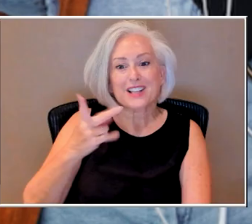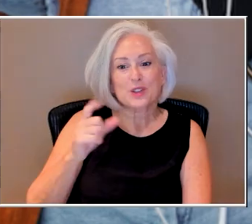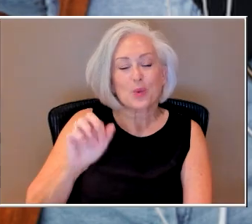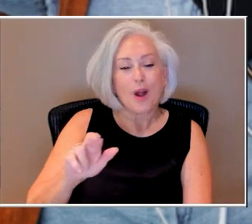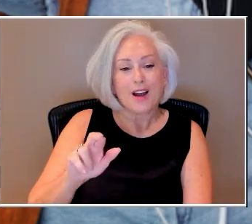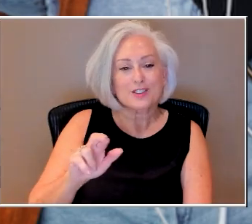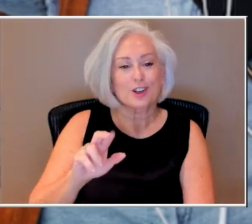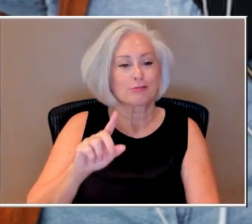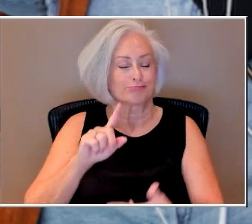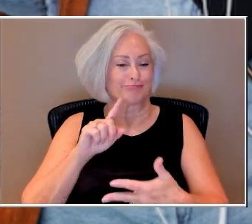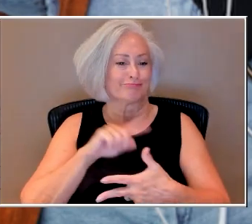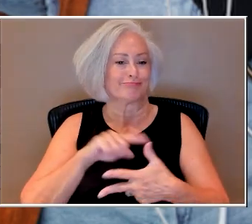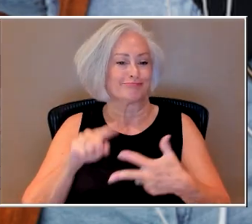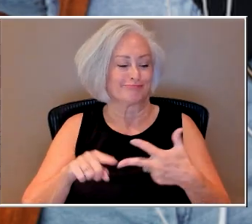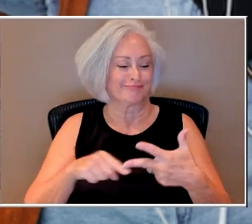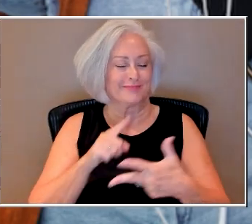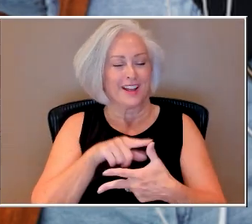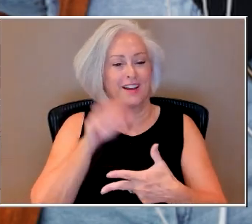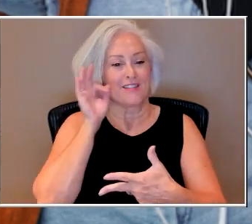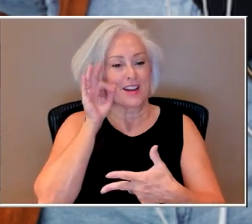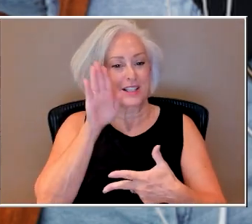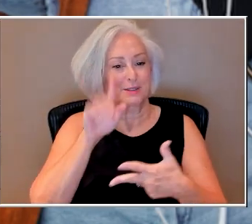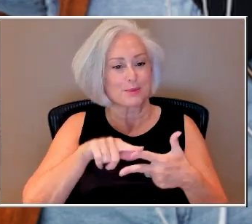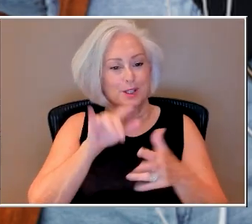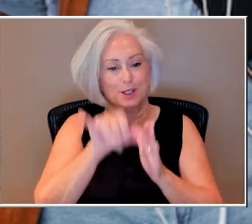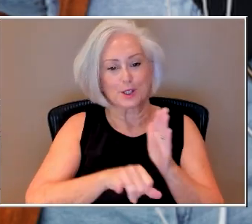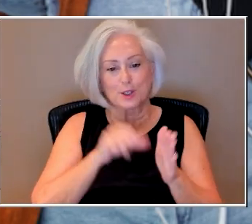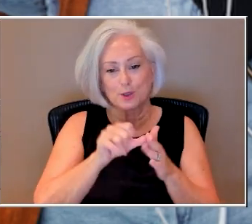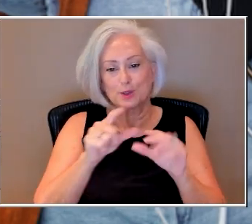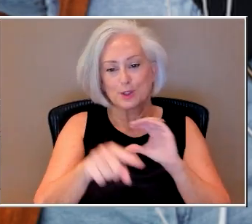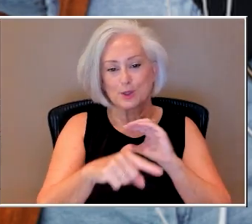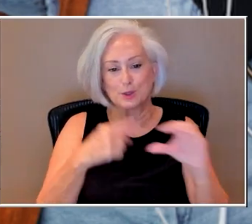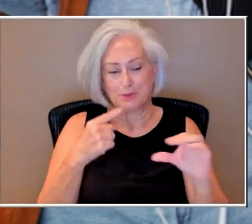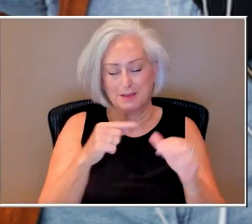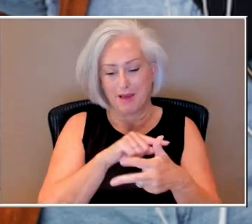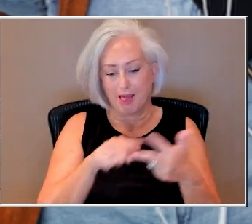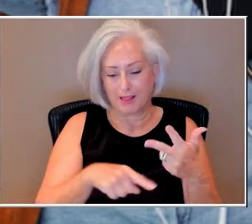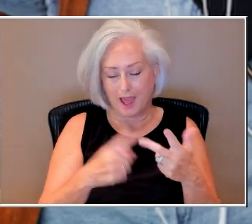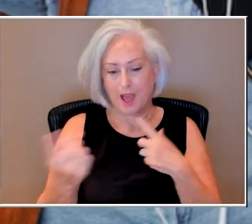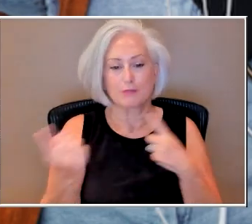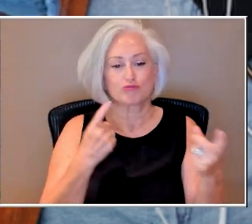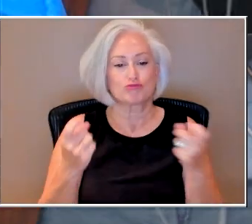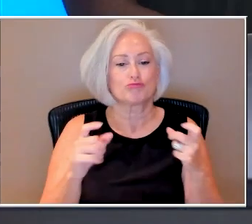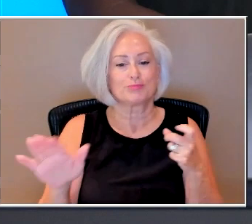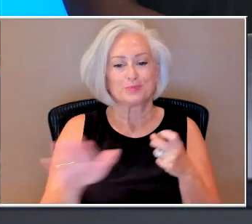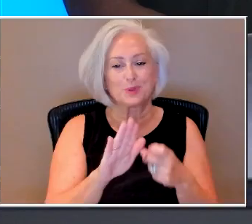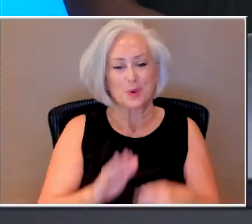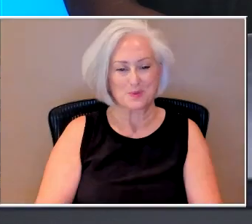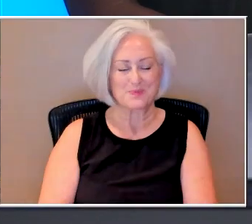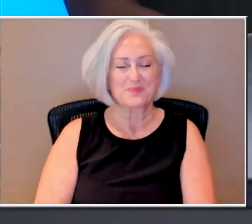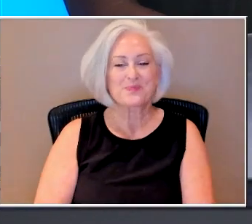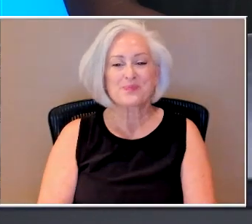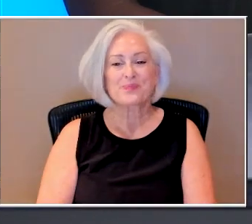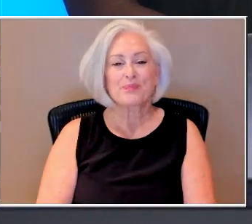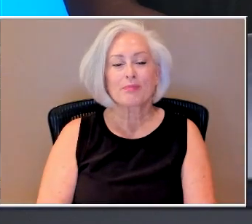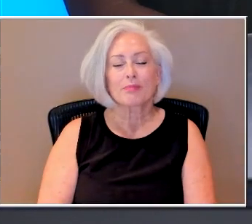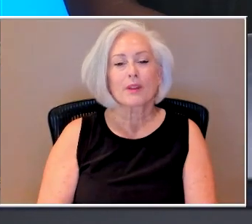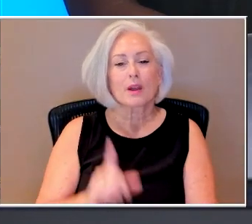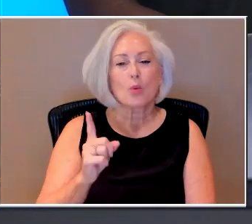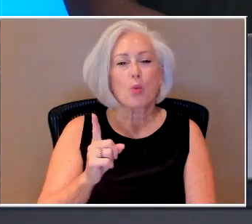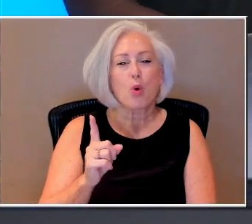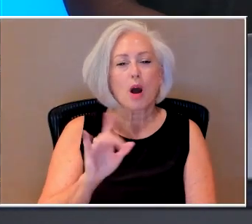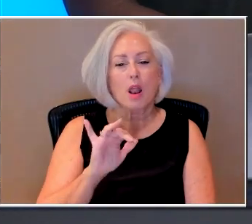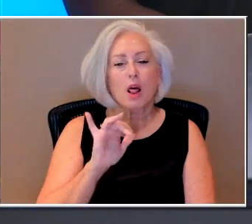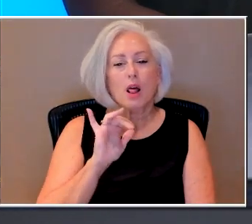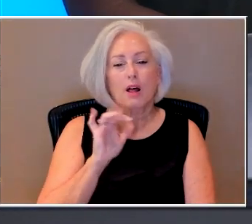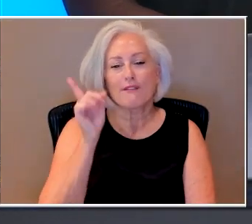on YouTube or Facebook. You can email the Medical News Network. That information is right there on your screen. What is one myth about athletic training that